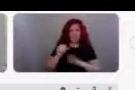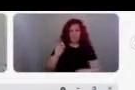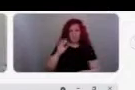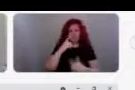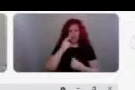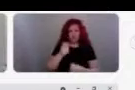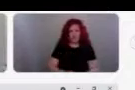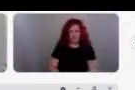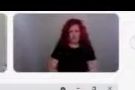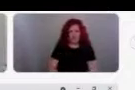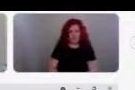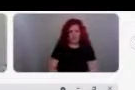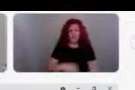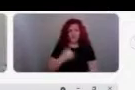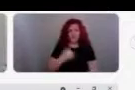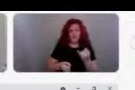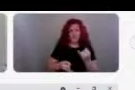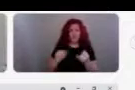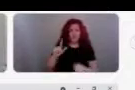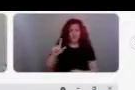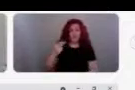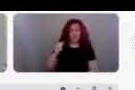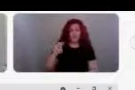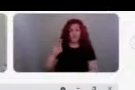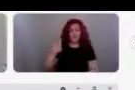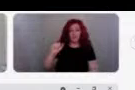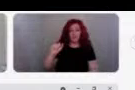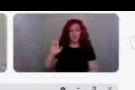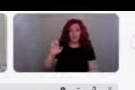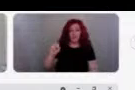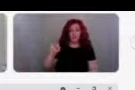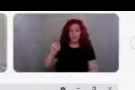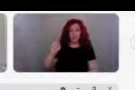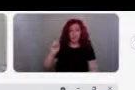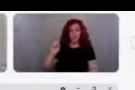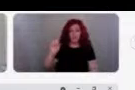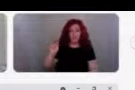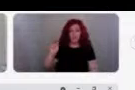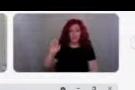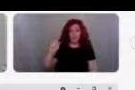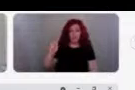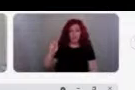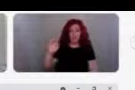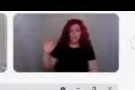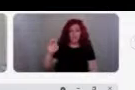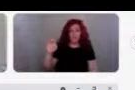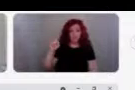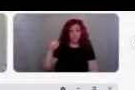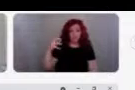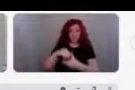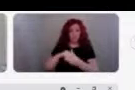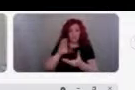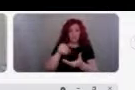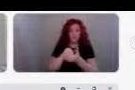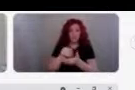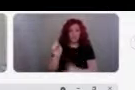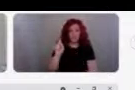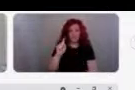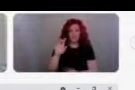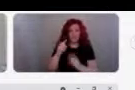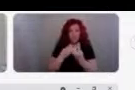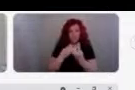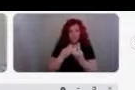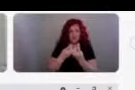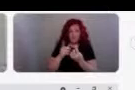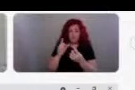and finally on the alhambra and kanto and camelback east areas those should be in a central phoenix district deer